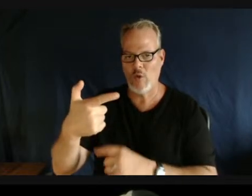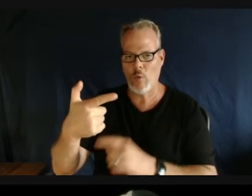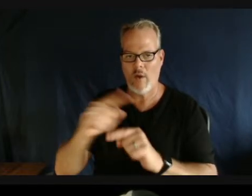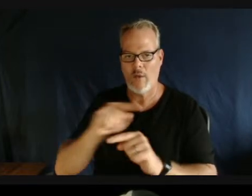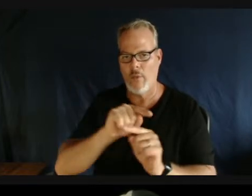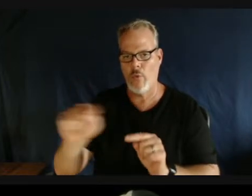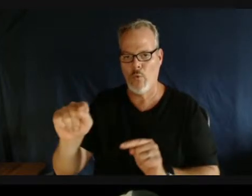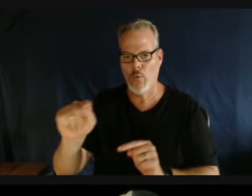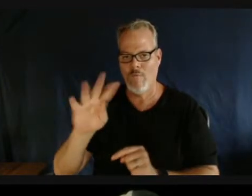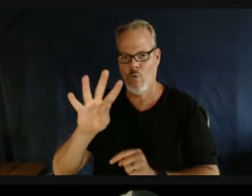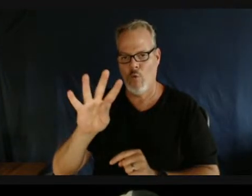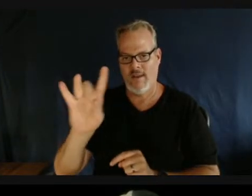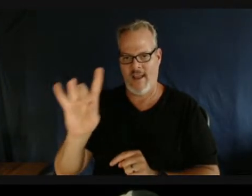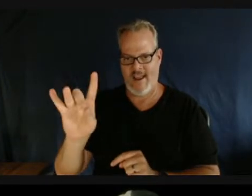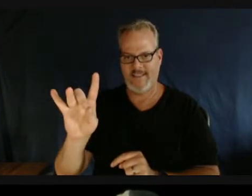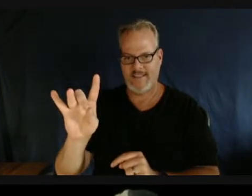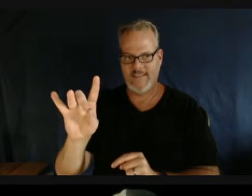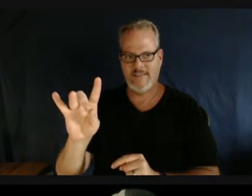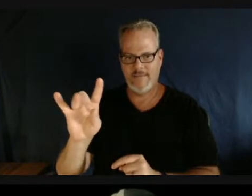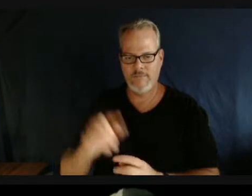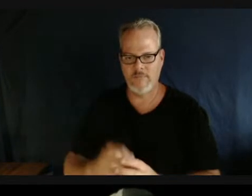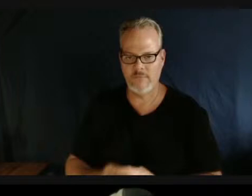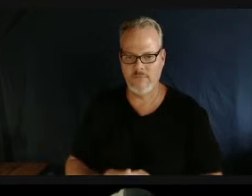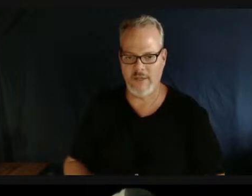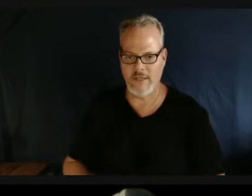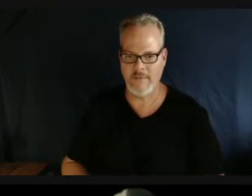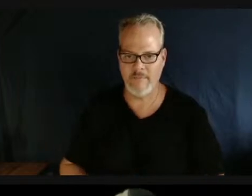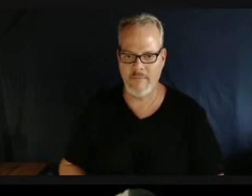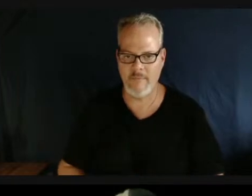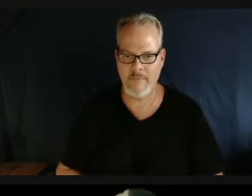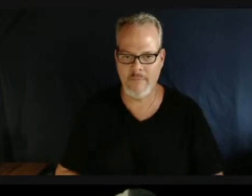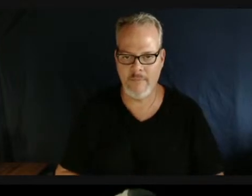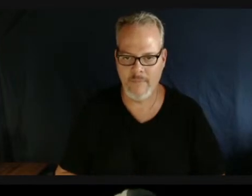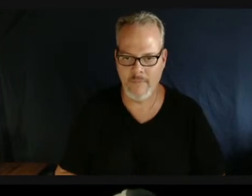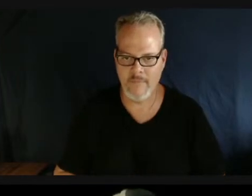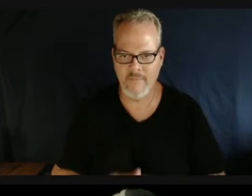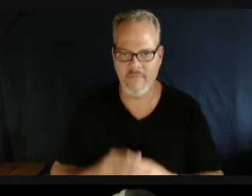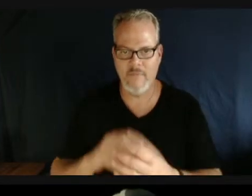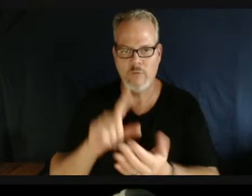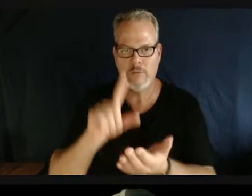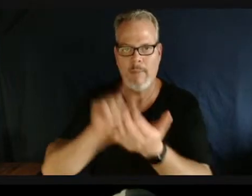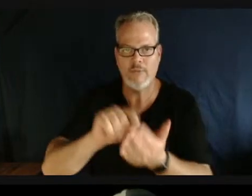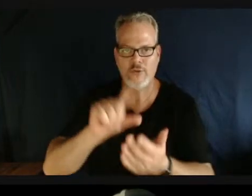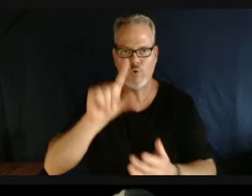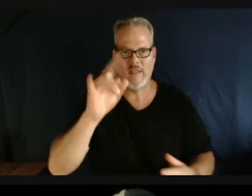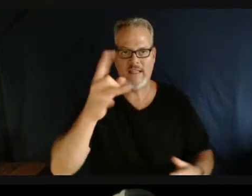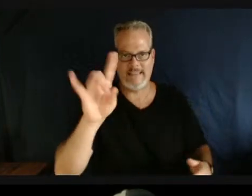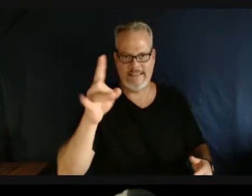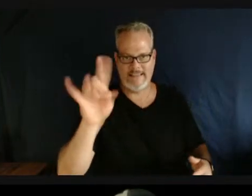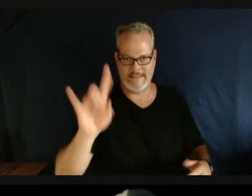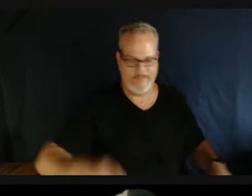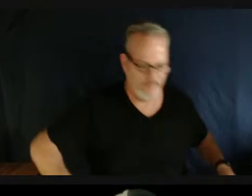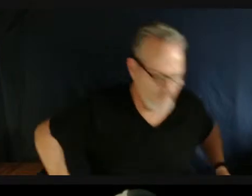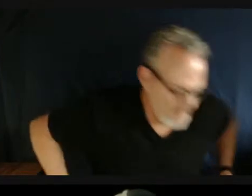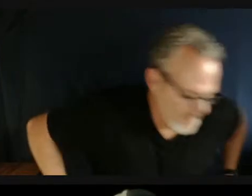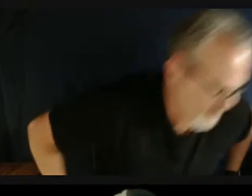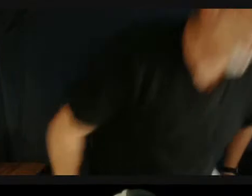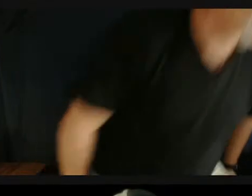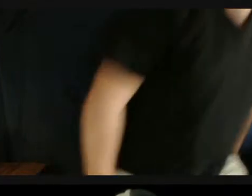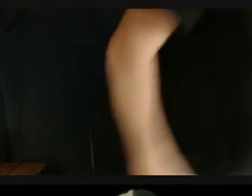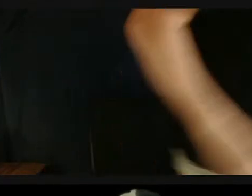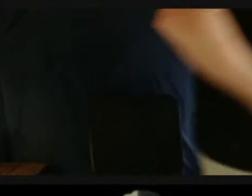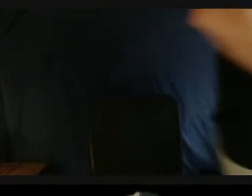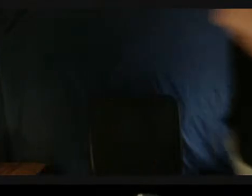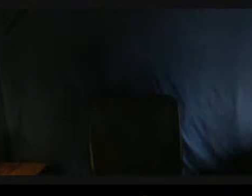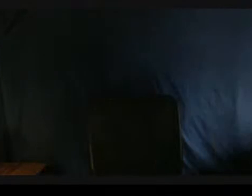48 that was put out here and put out 2018. And I'll just scroll through a little bit to show